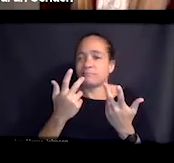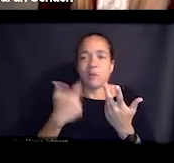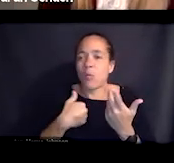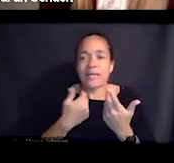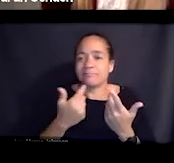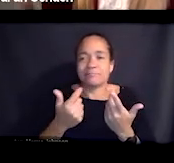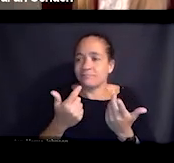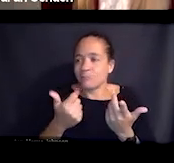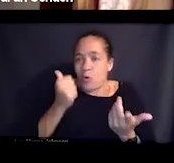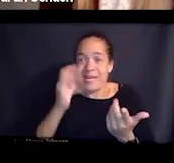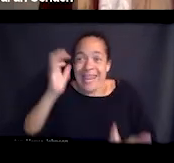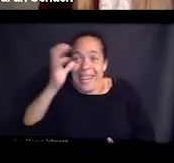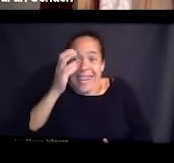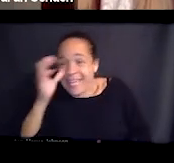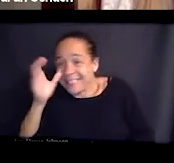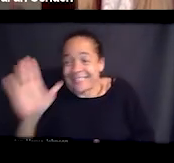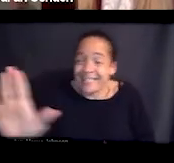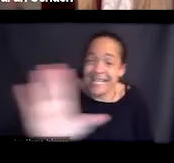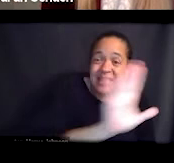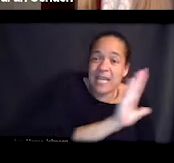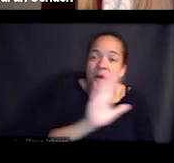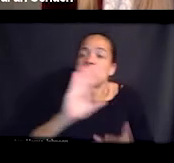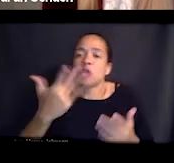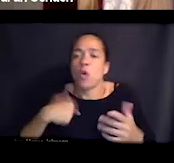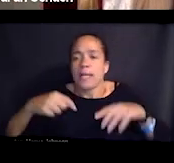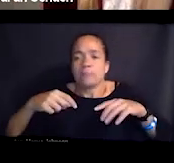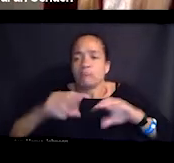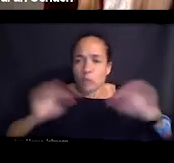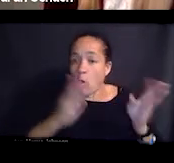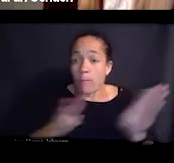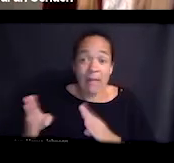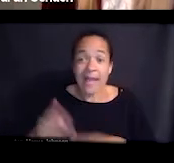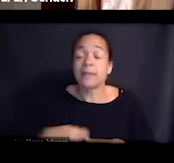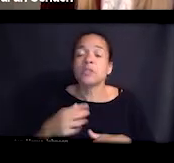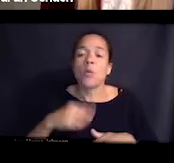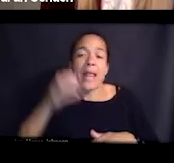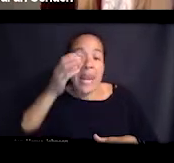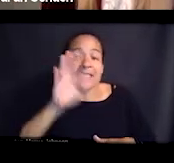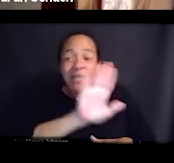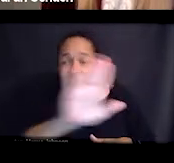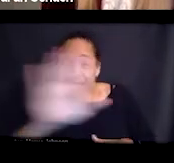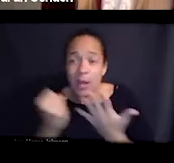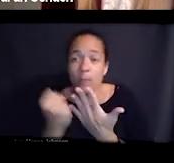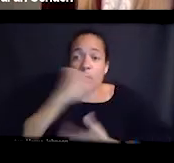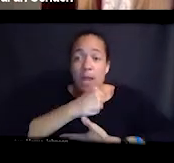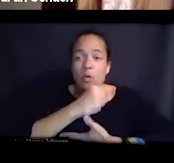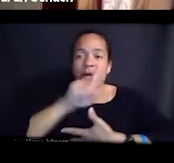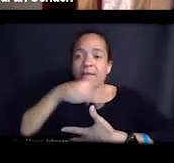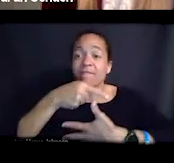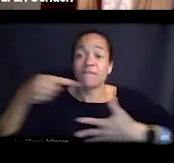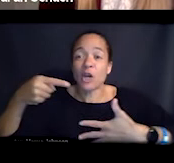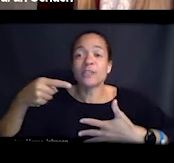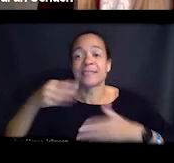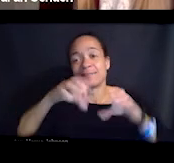And so when we did, we heard some of their top priorities. Their number one priority was neighborhoods. And, you know, whether that was blight or safety